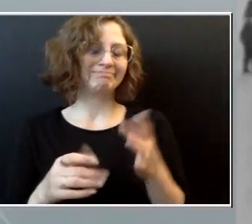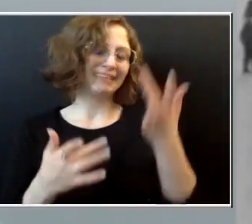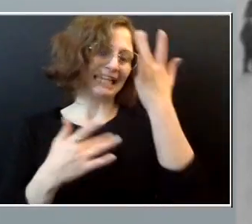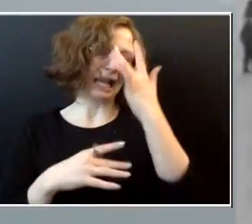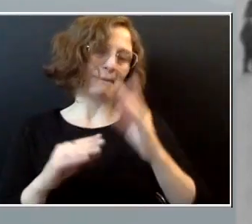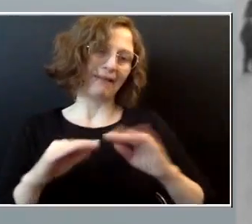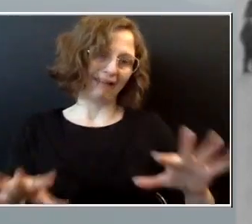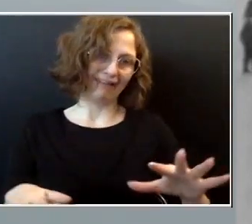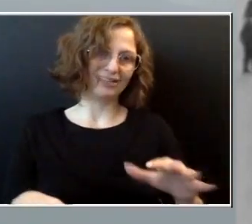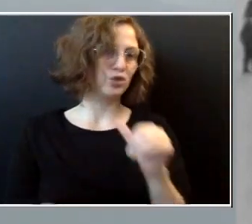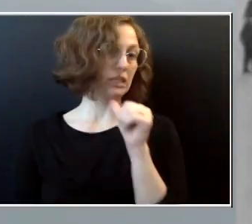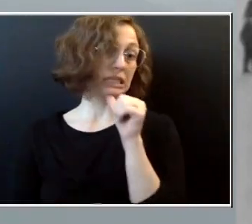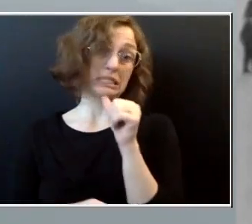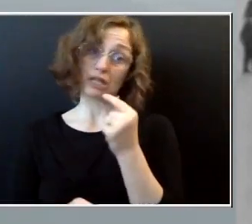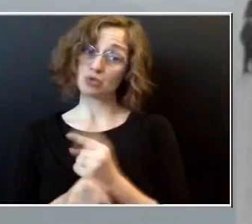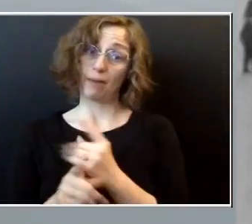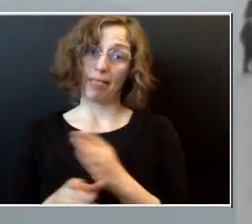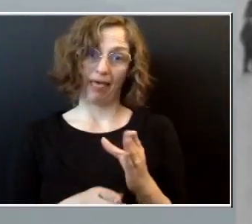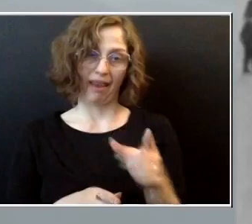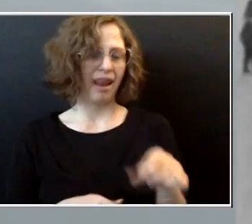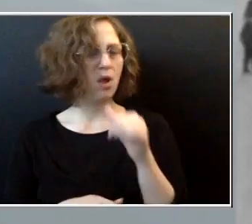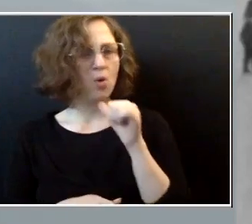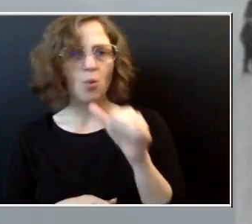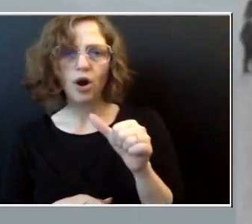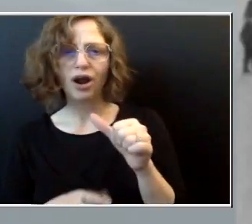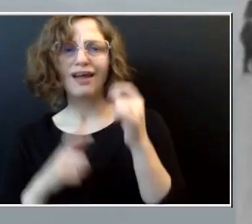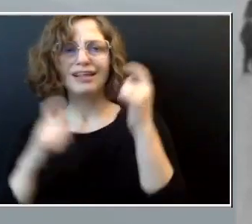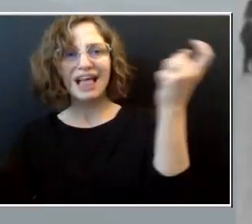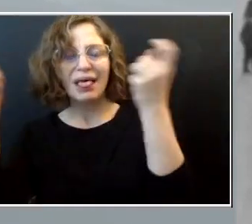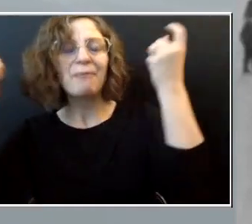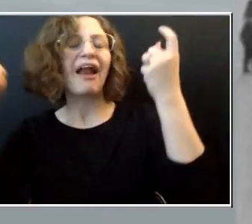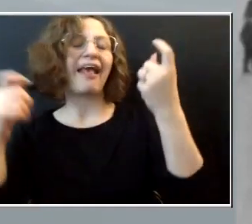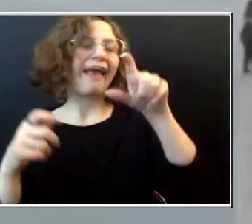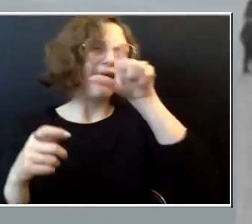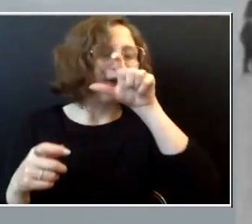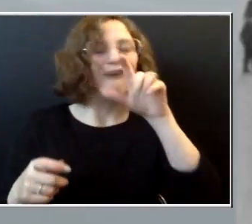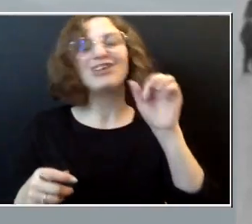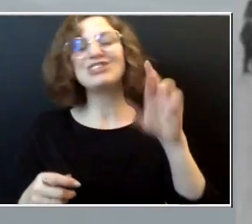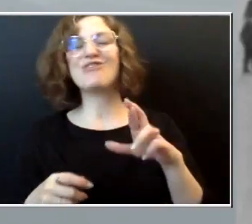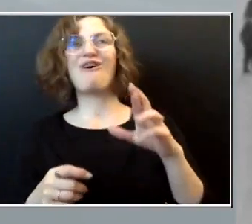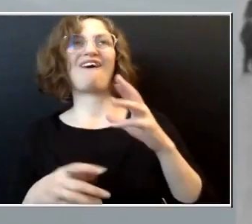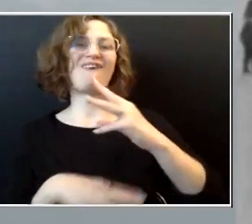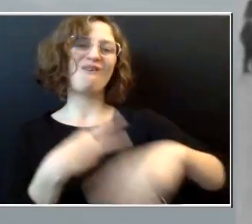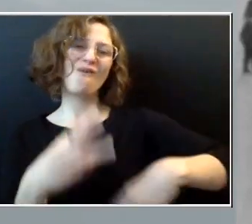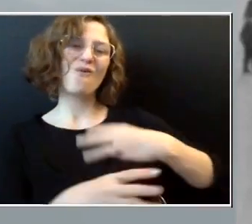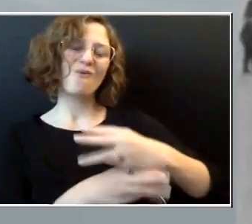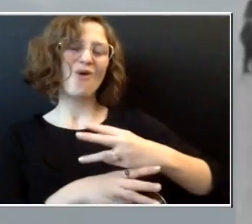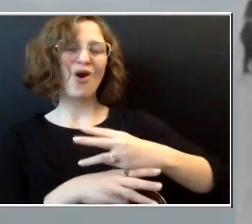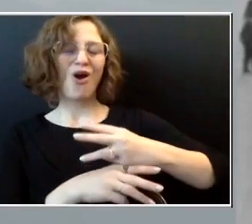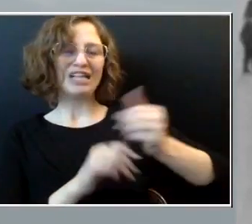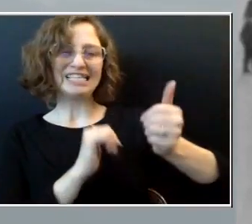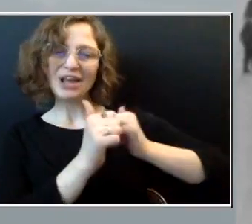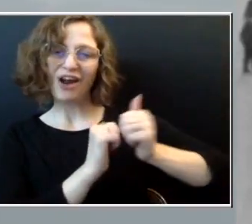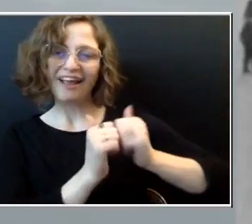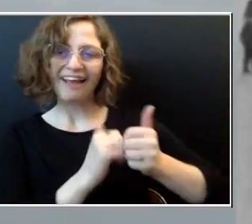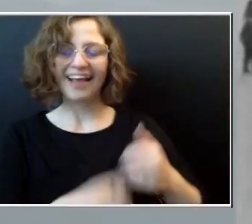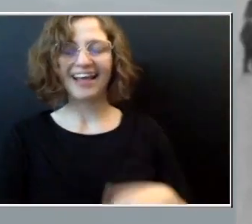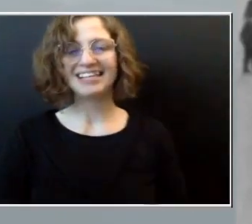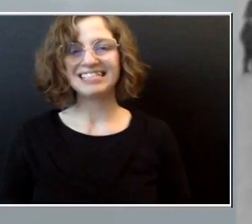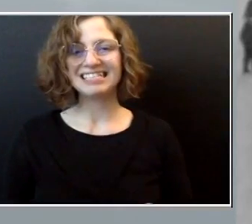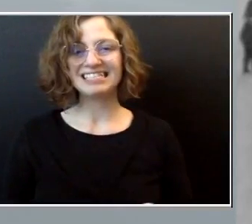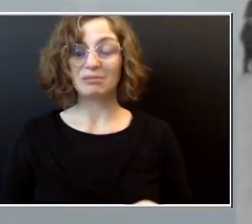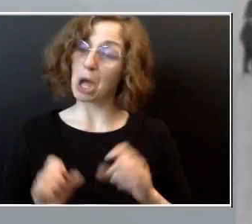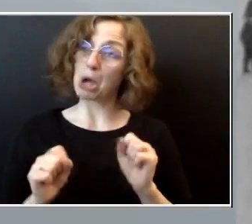And they weren't celebrating an Eagles or World Series victory at that point. It could have been a World Series. Well, it could have been either one back then. Could have been, in